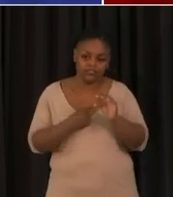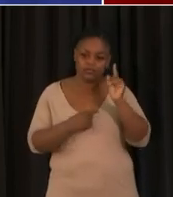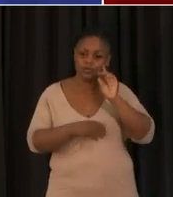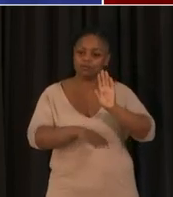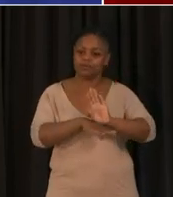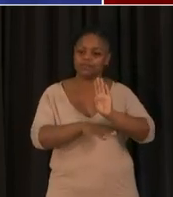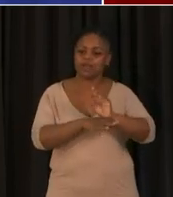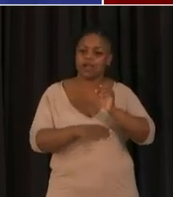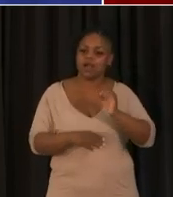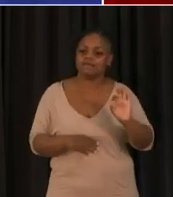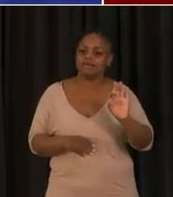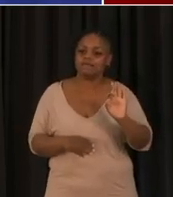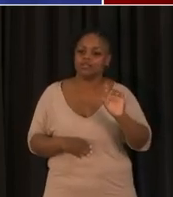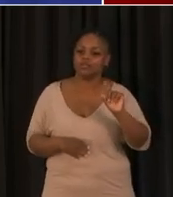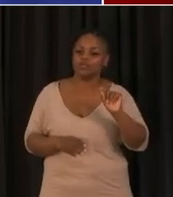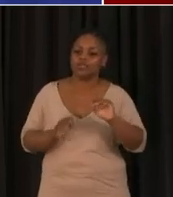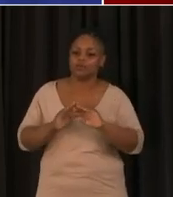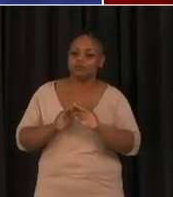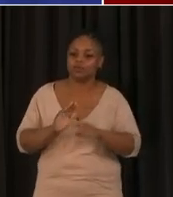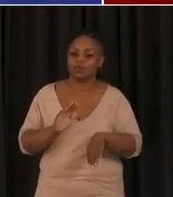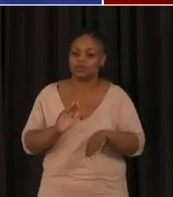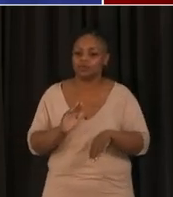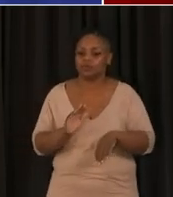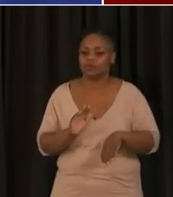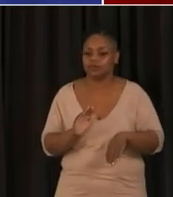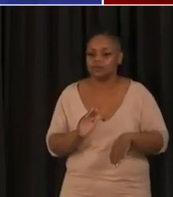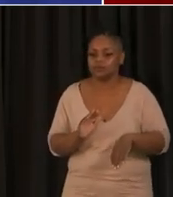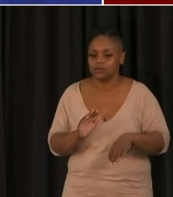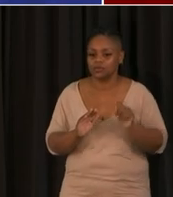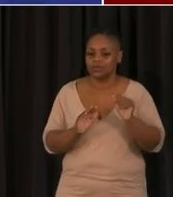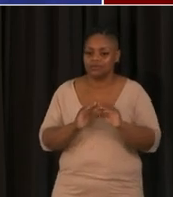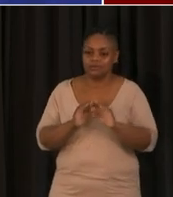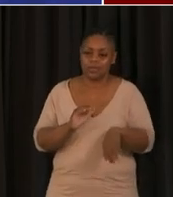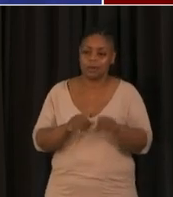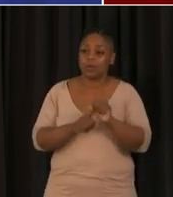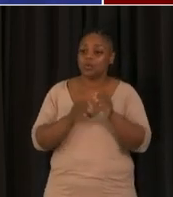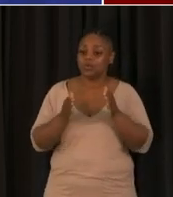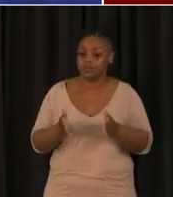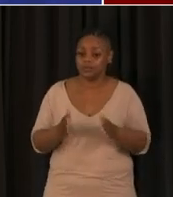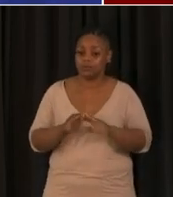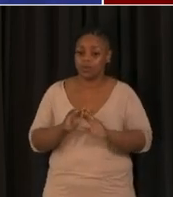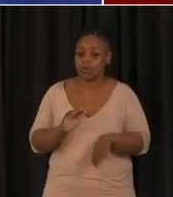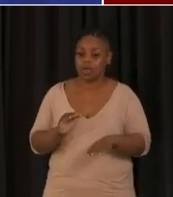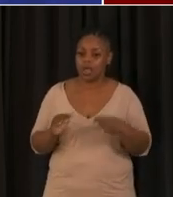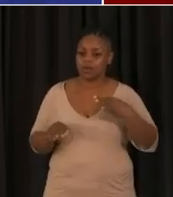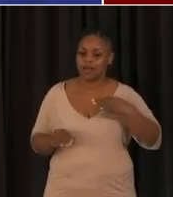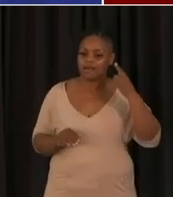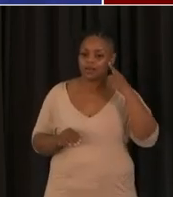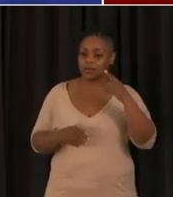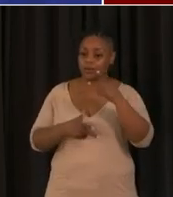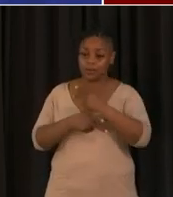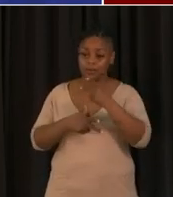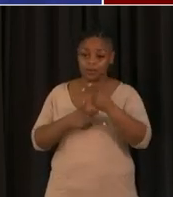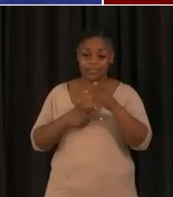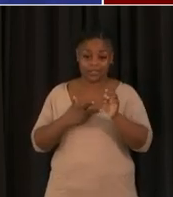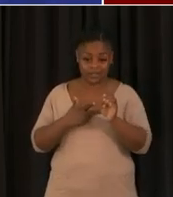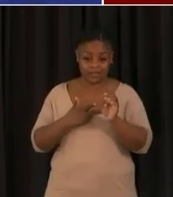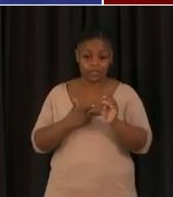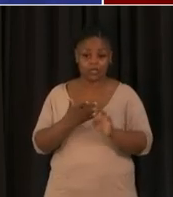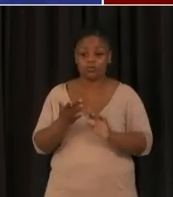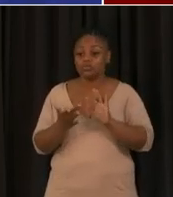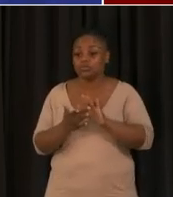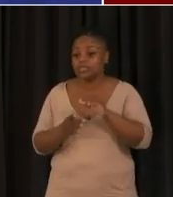large cash transfers like the Earned Income Tax Credit, I mentioned DC's supplement to the Earned Income Tax Credit